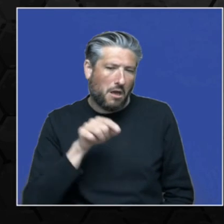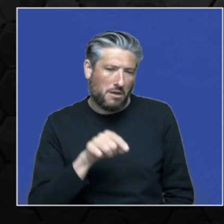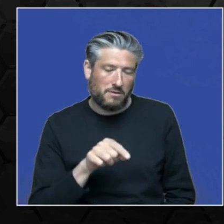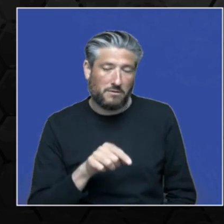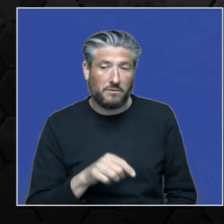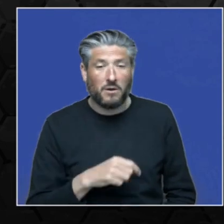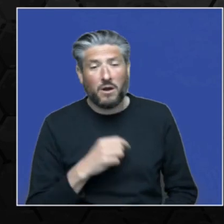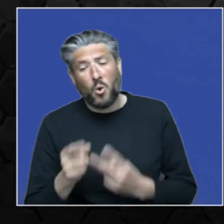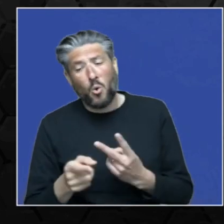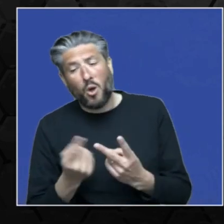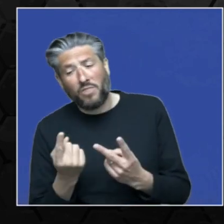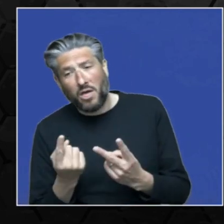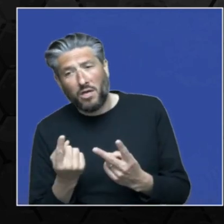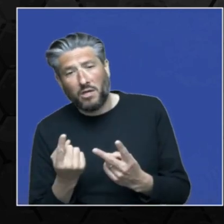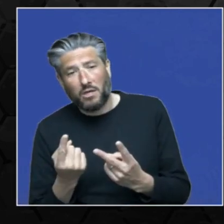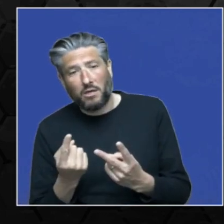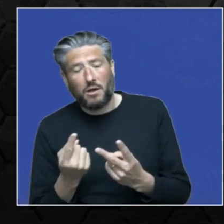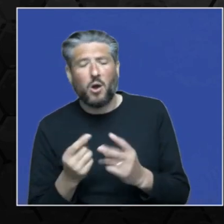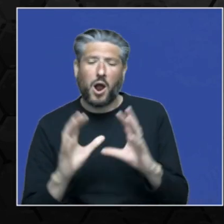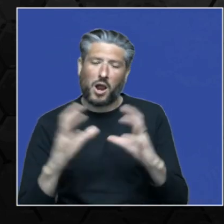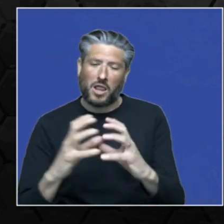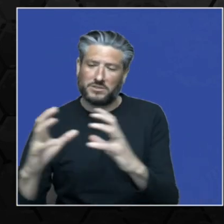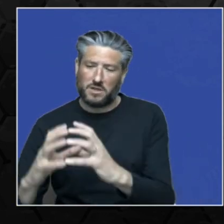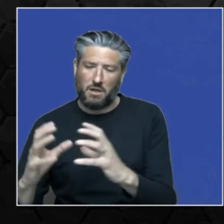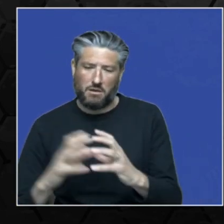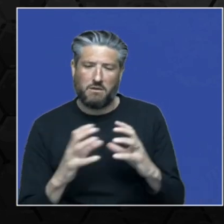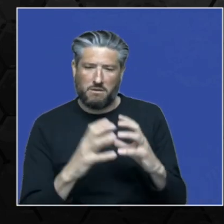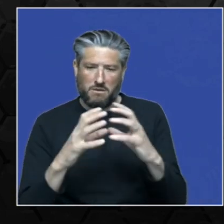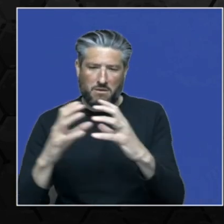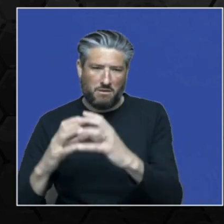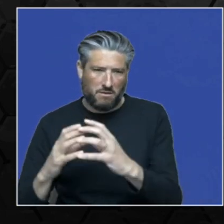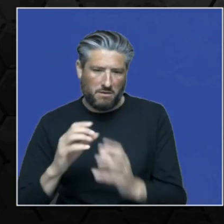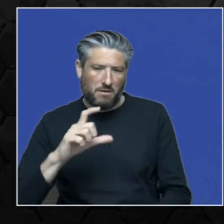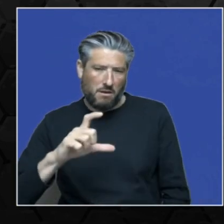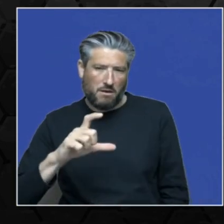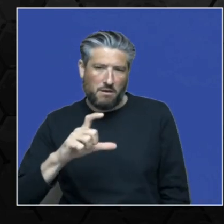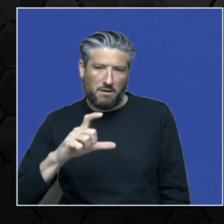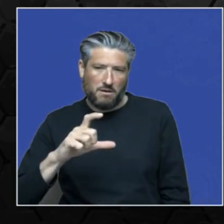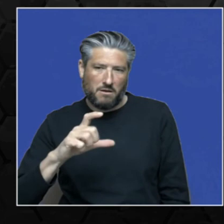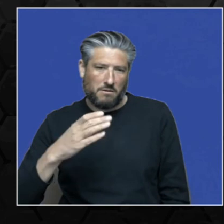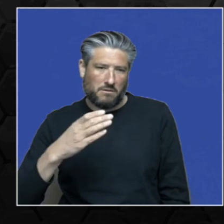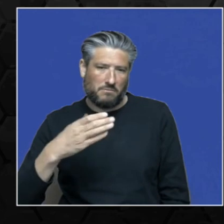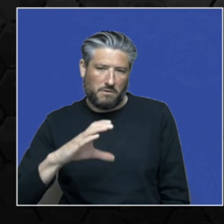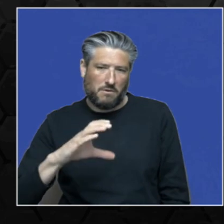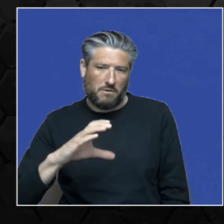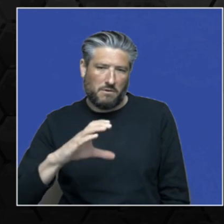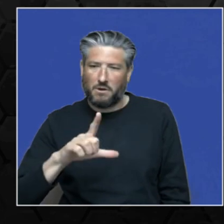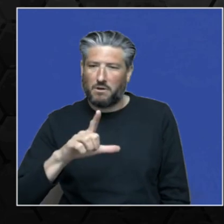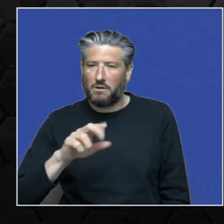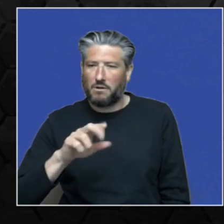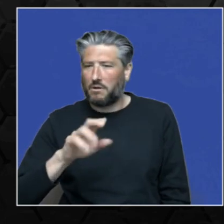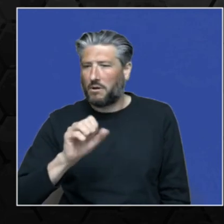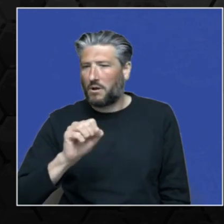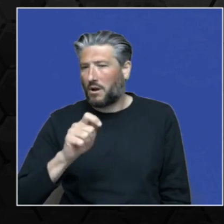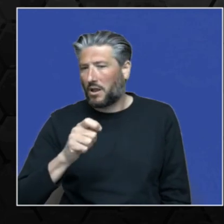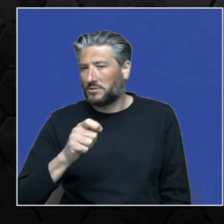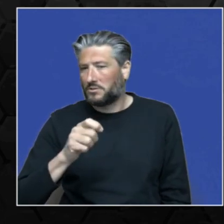like clustering, because nowadays we have many data. So, but we don't